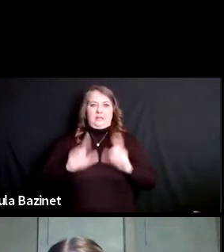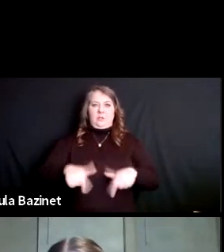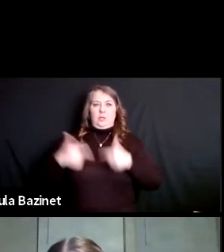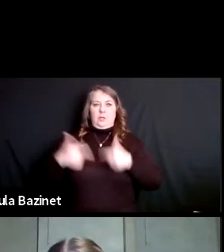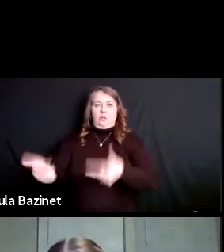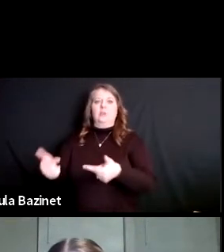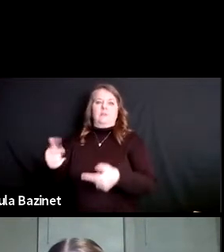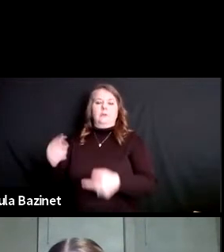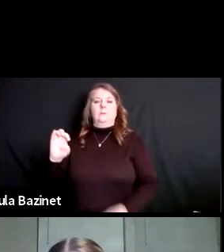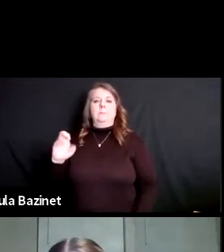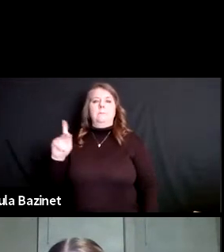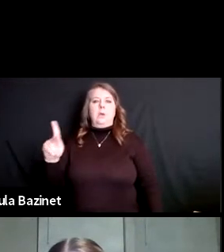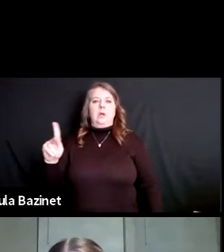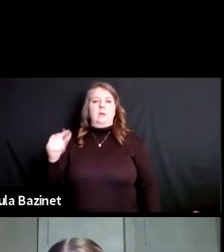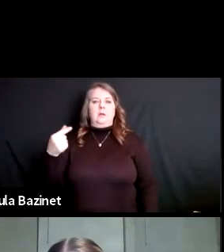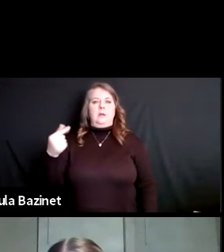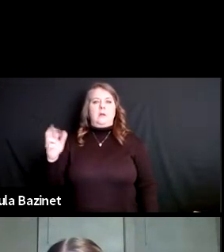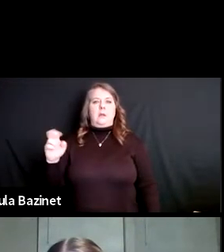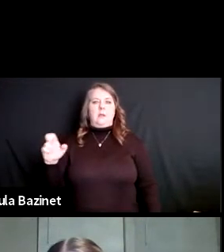Mark Garrett. Thank you.